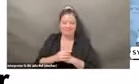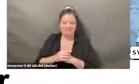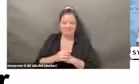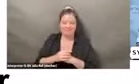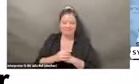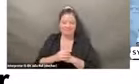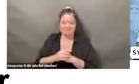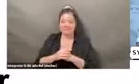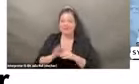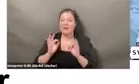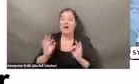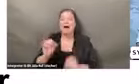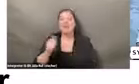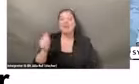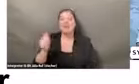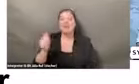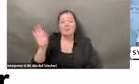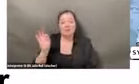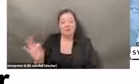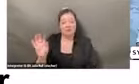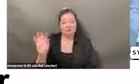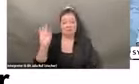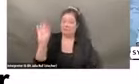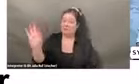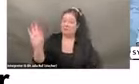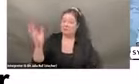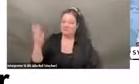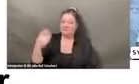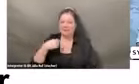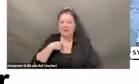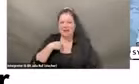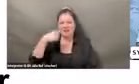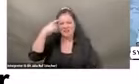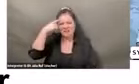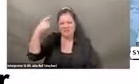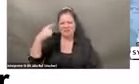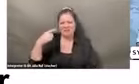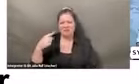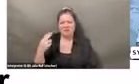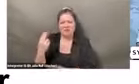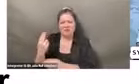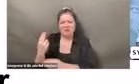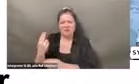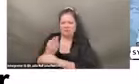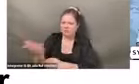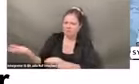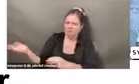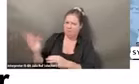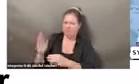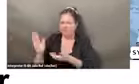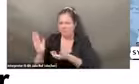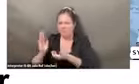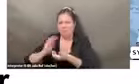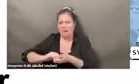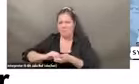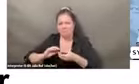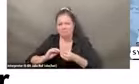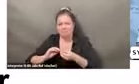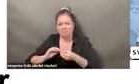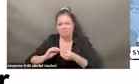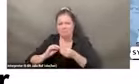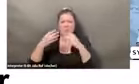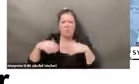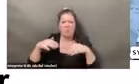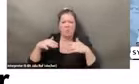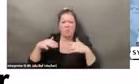And we got another question while doing this. I think co-creation together with end users is the key, but still accessibility of the service cannot